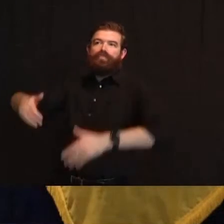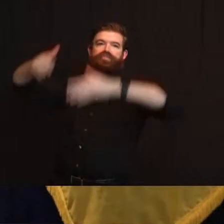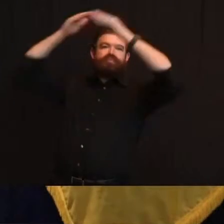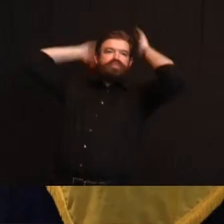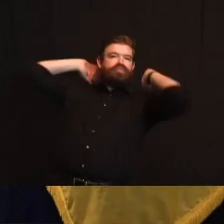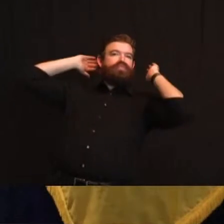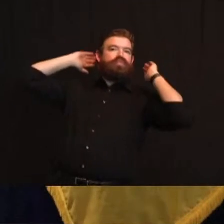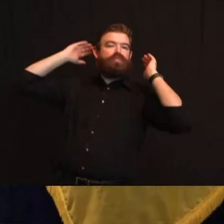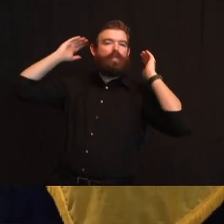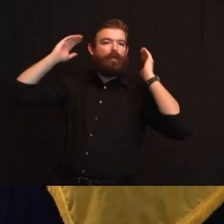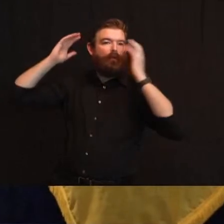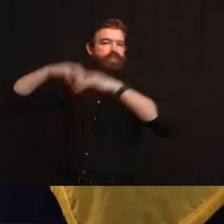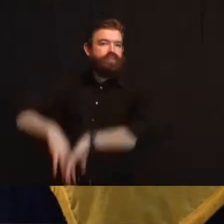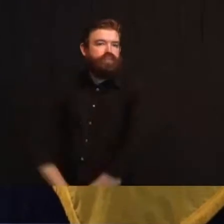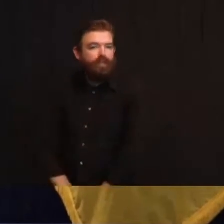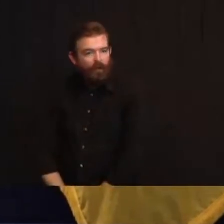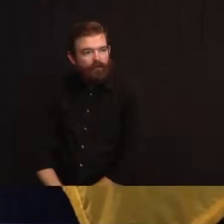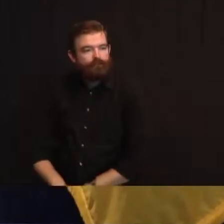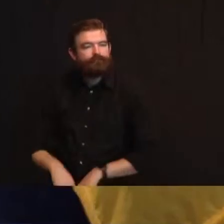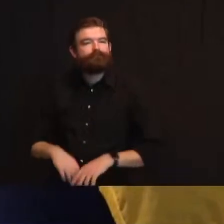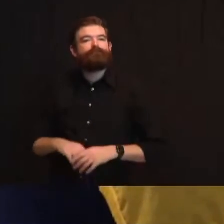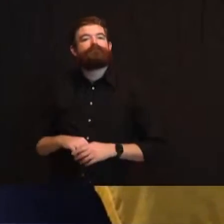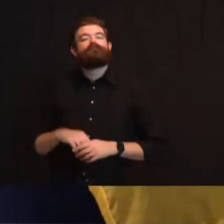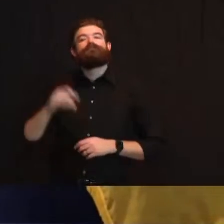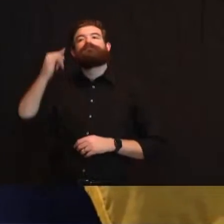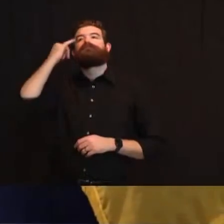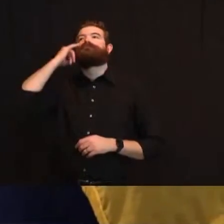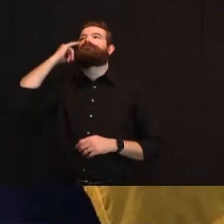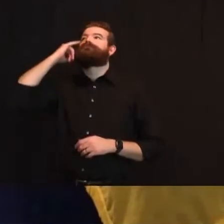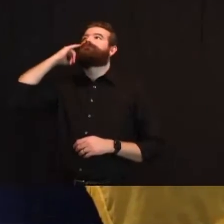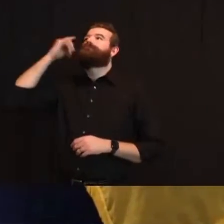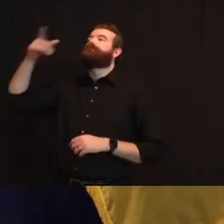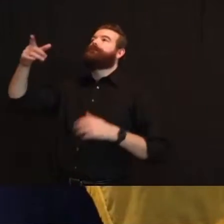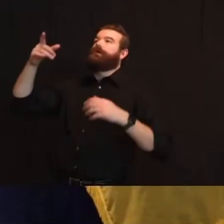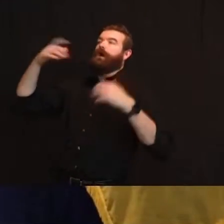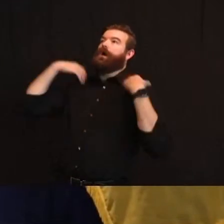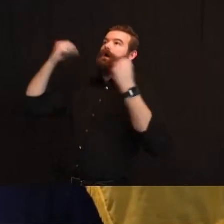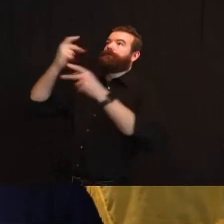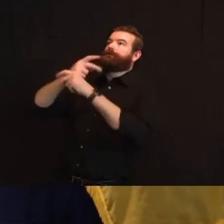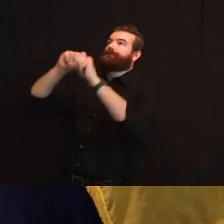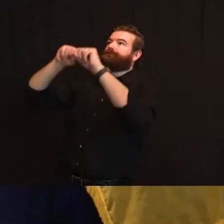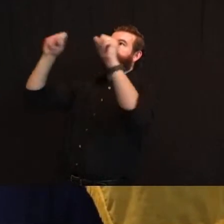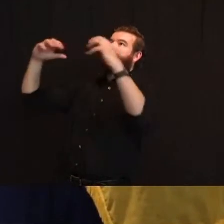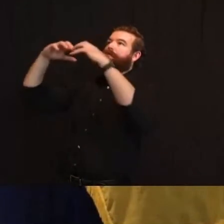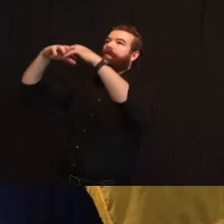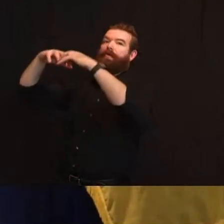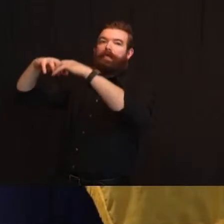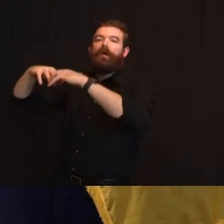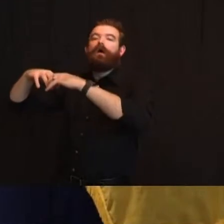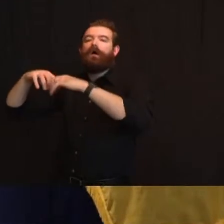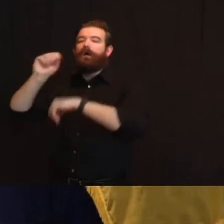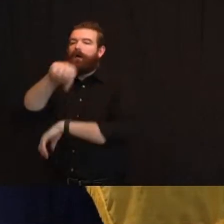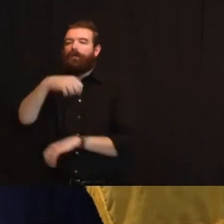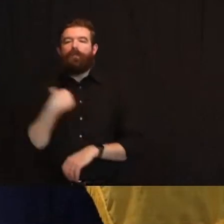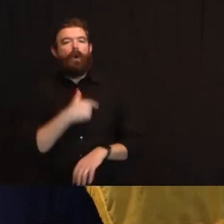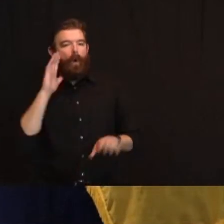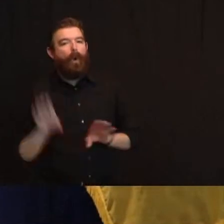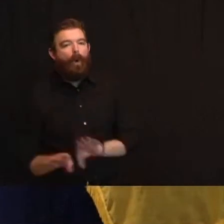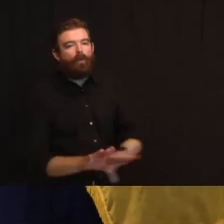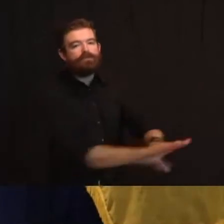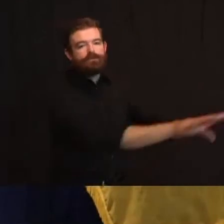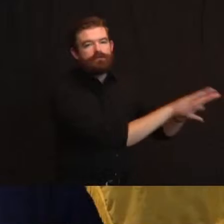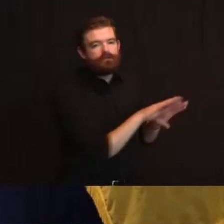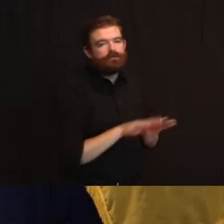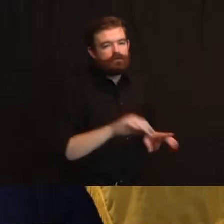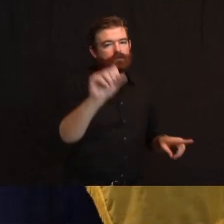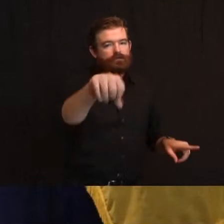We're just not close to that right now. That doesn't mean people aren't testing positive, getting sick, going to the hospital, going to ICU, or